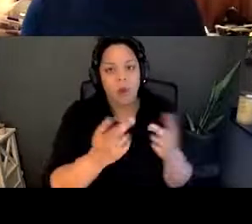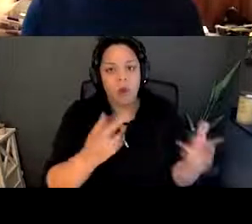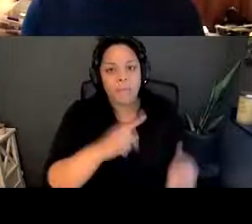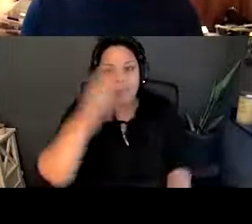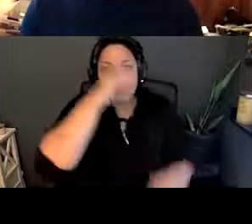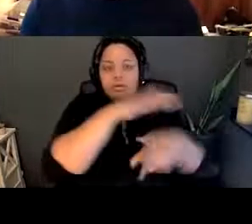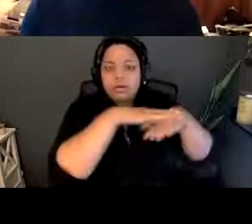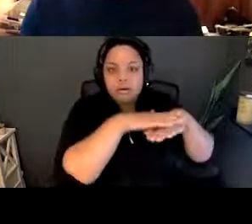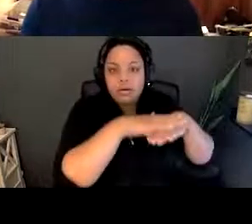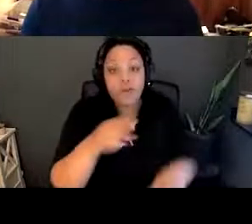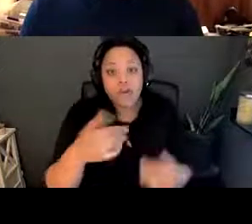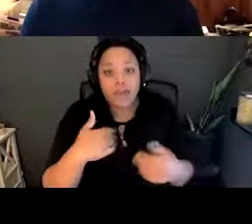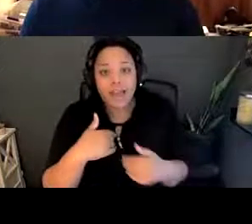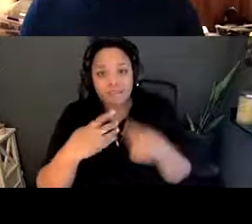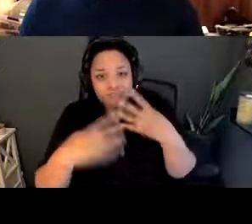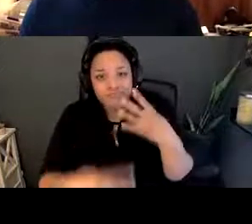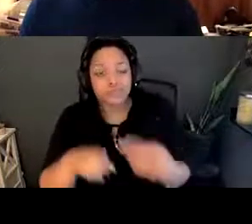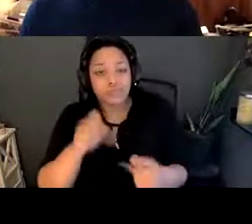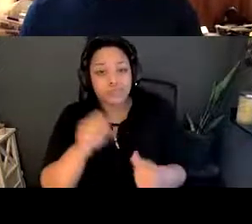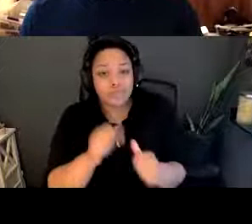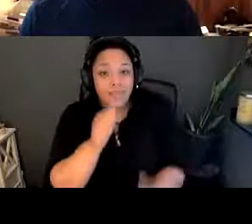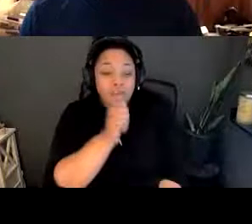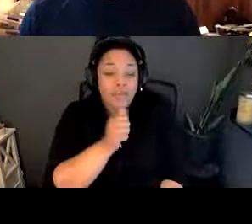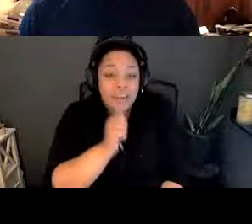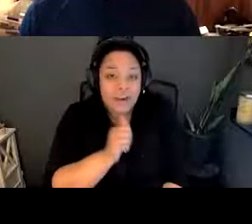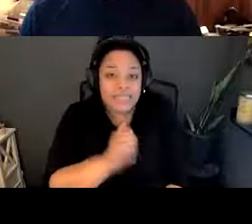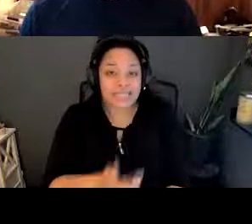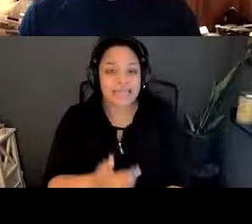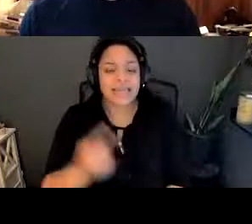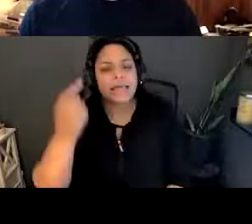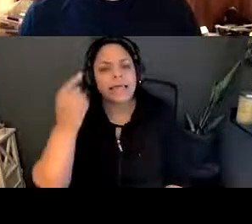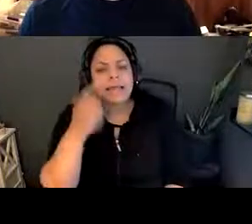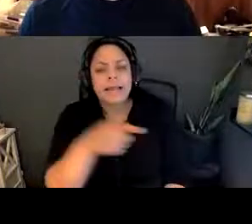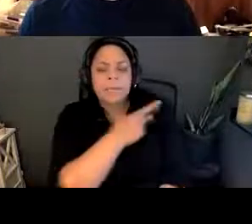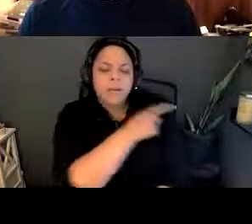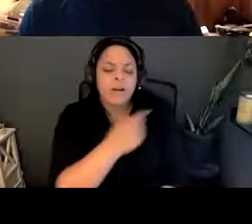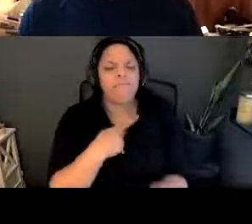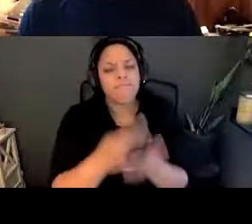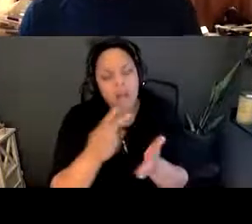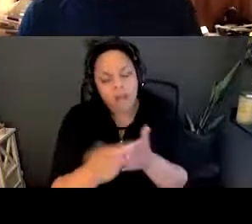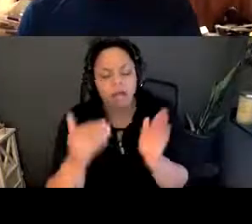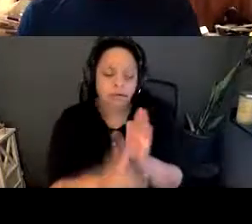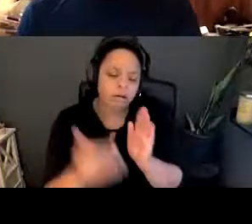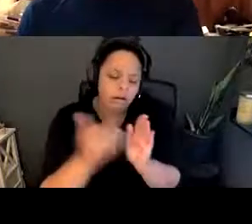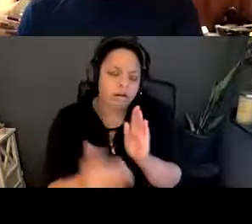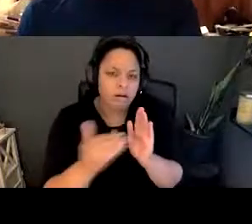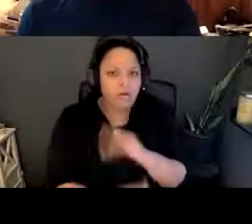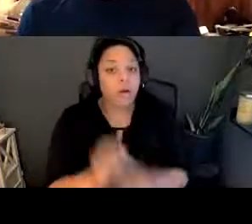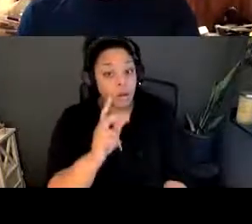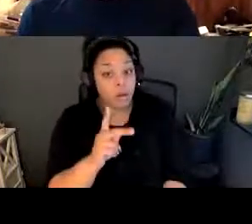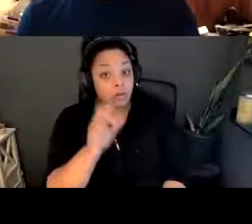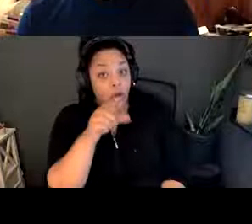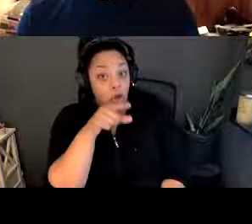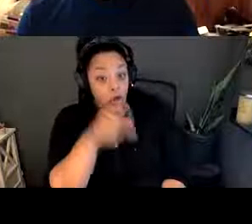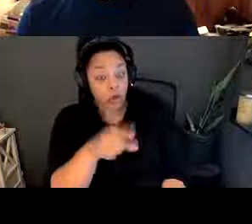as perseverance, right? Have you ever thought about a patient who's like, see, I just keep failing, I keep failing? Reframe that. Like, no, you